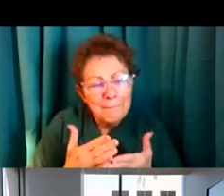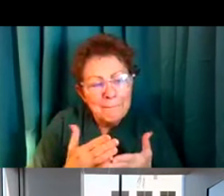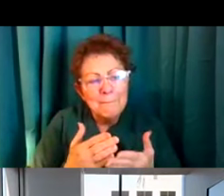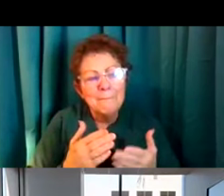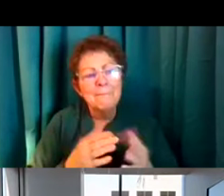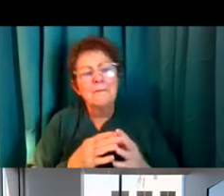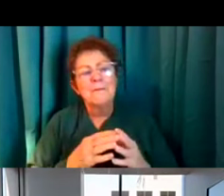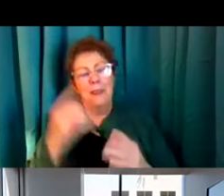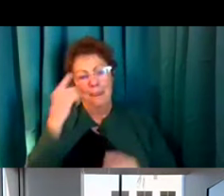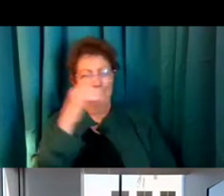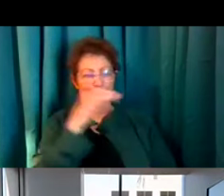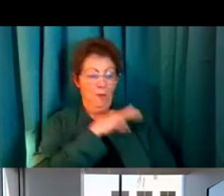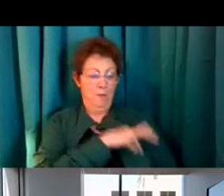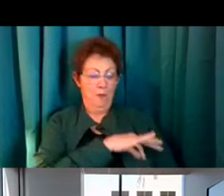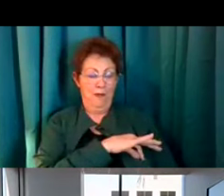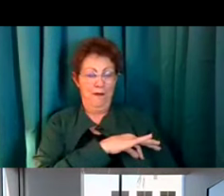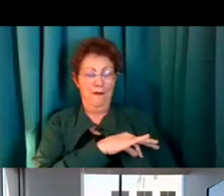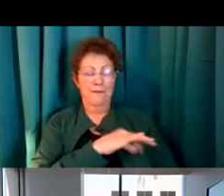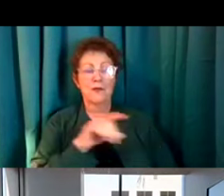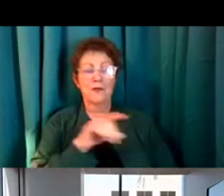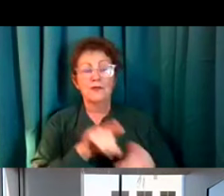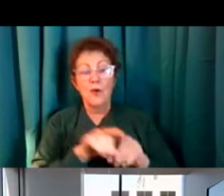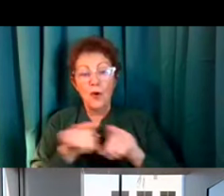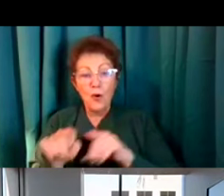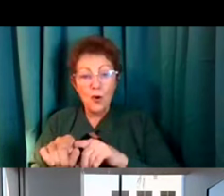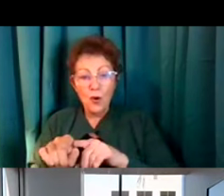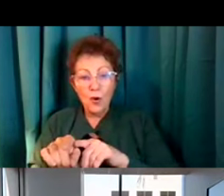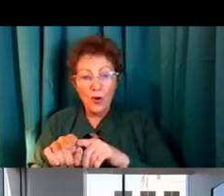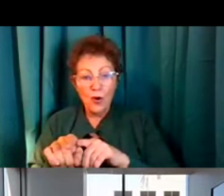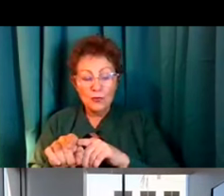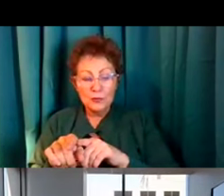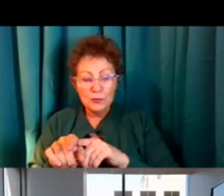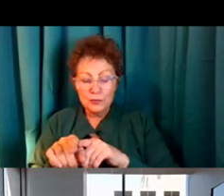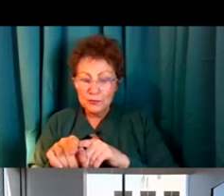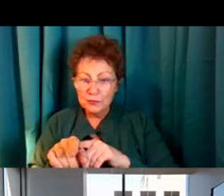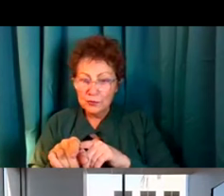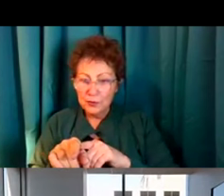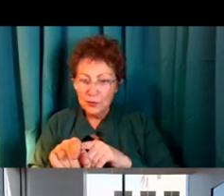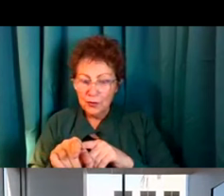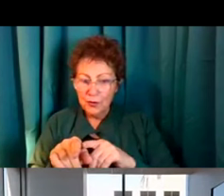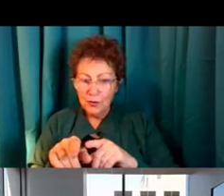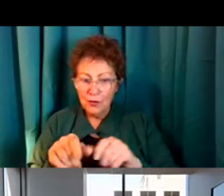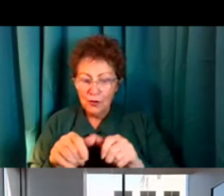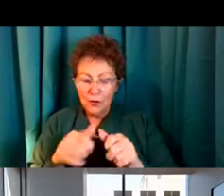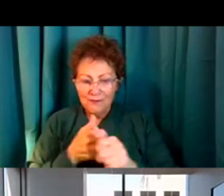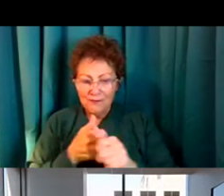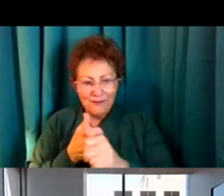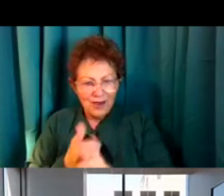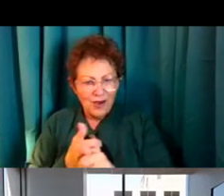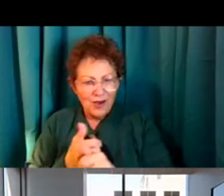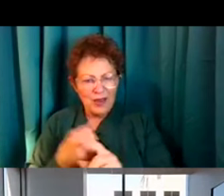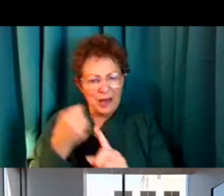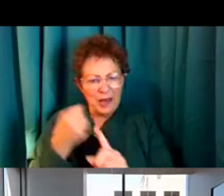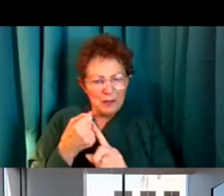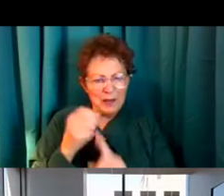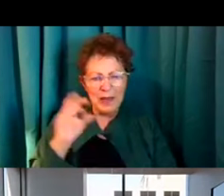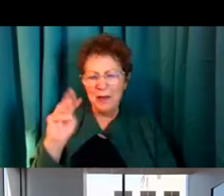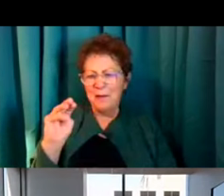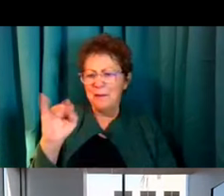the for-profit is also like pursuing like a sort of mission or impact that is aligned